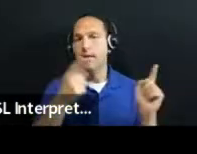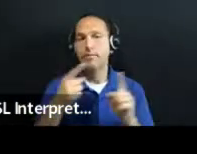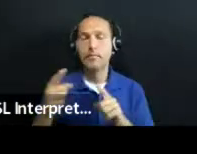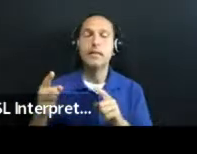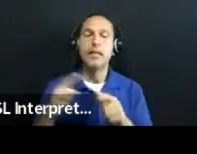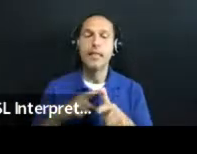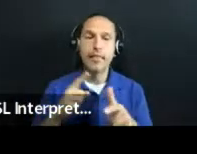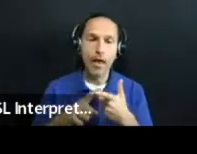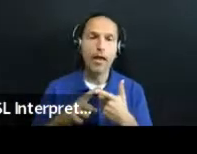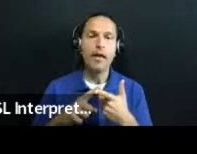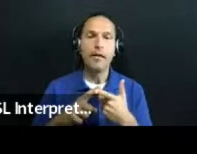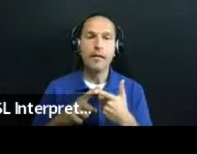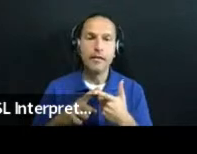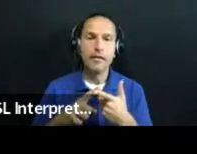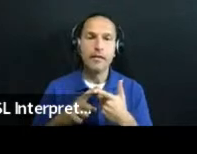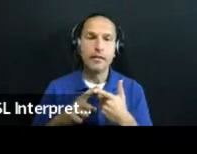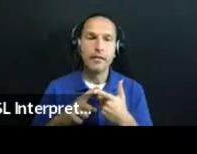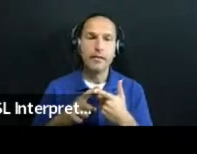just only